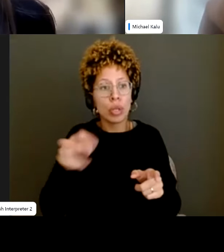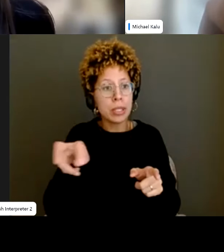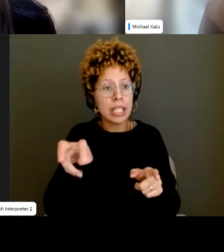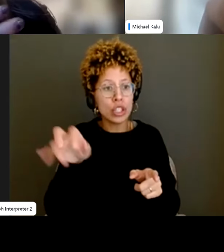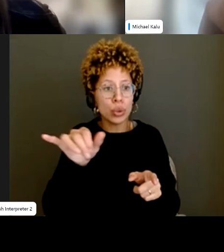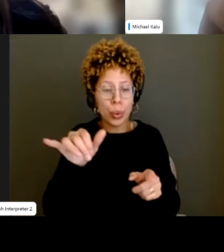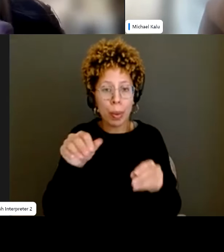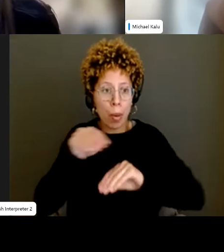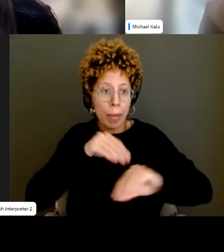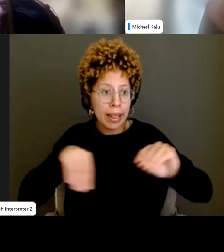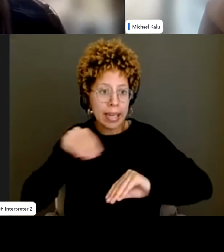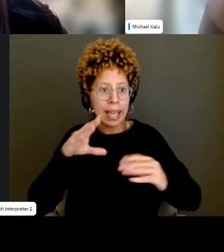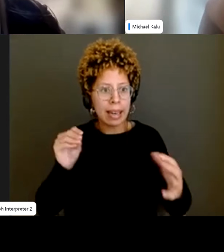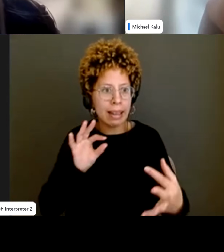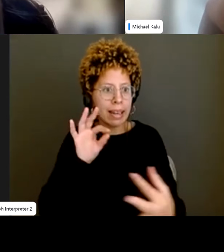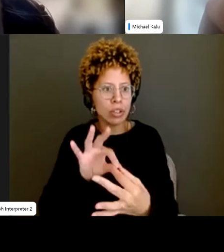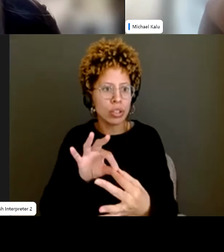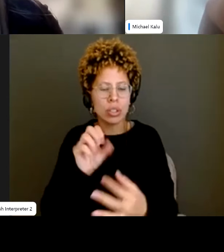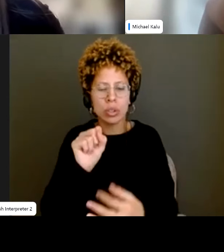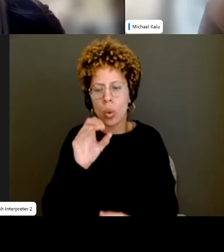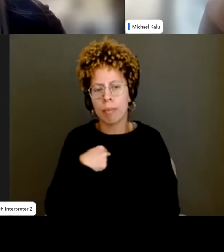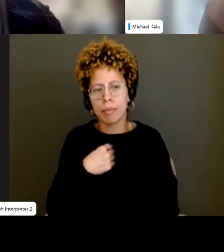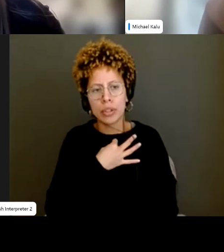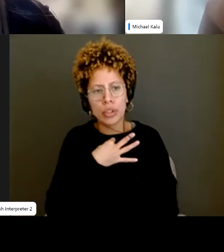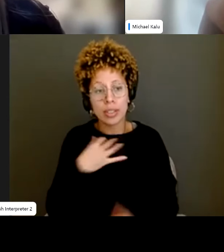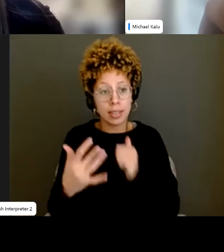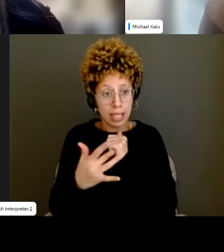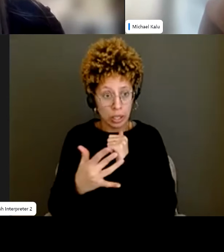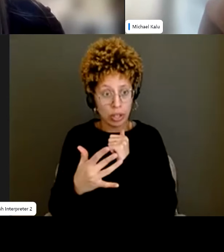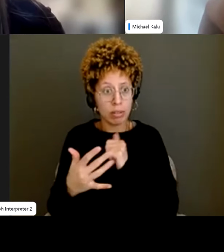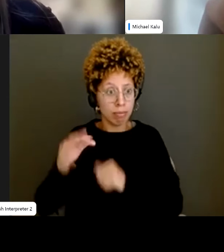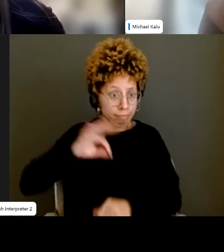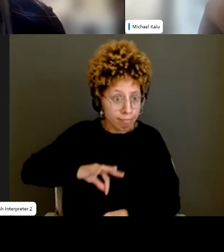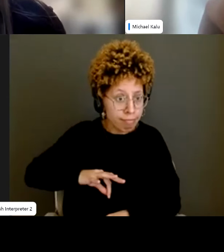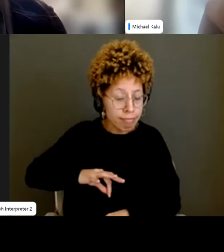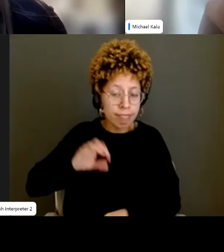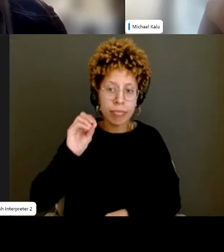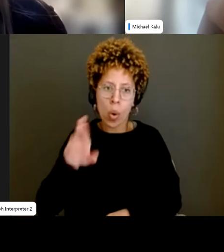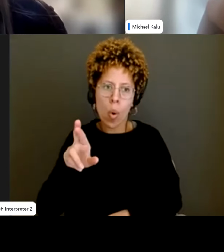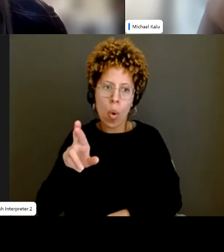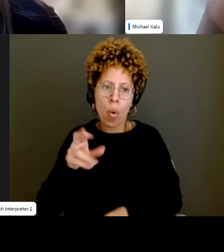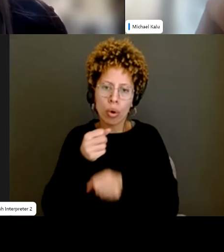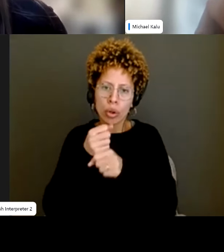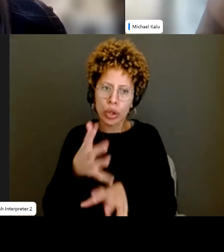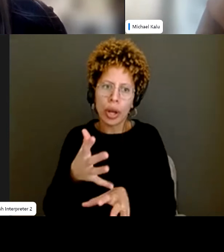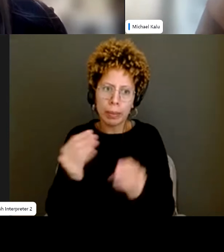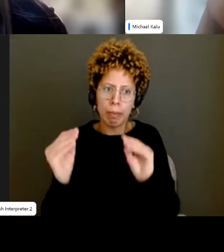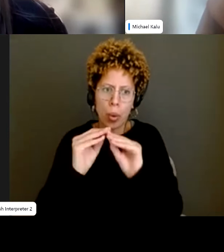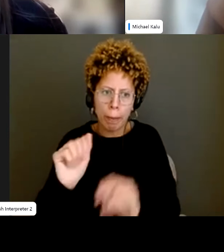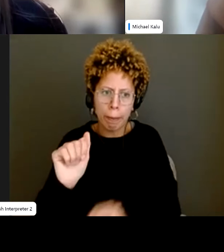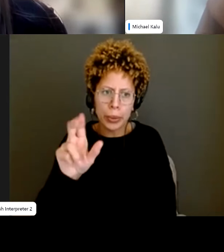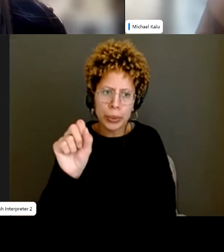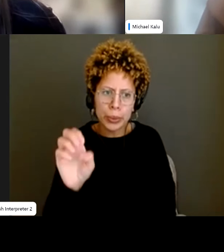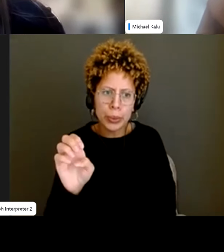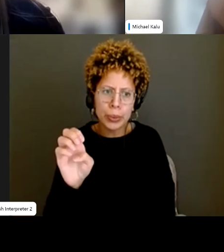and connection, right? So has the technology, is it a good thing, or does it create more of a form of abuse when you take